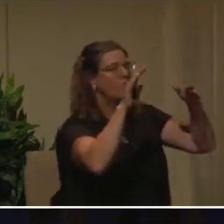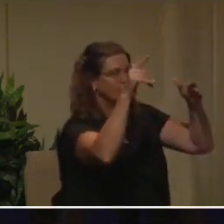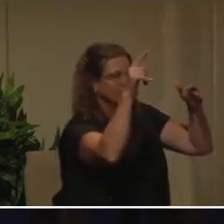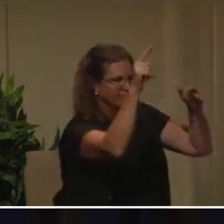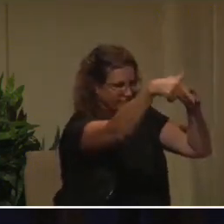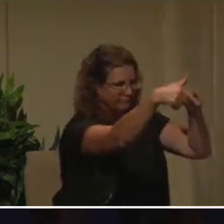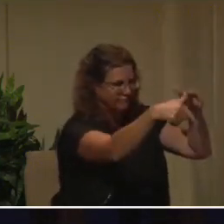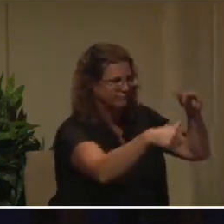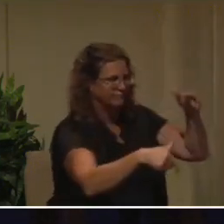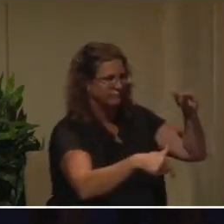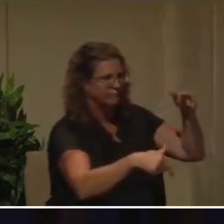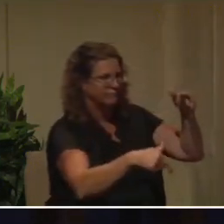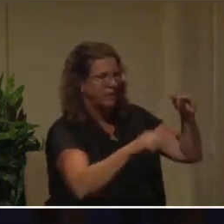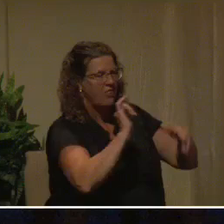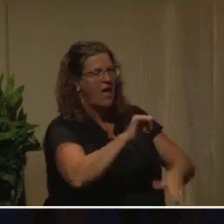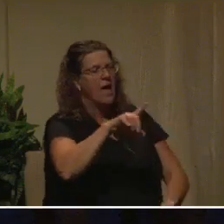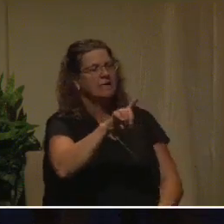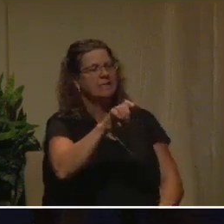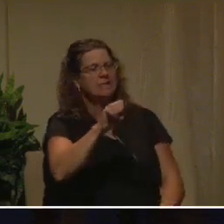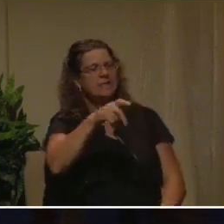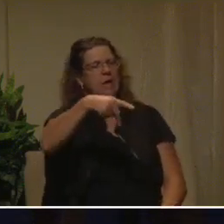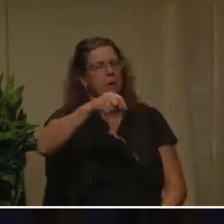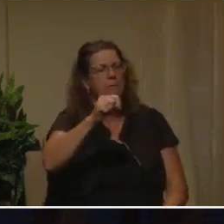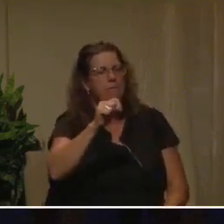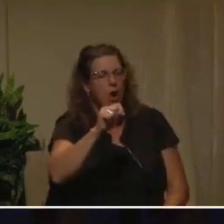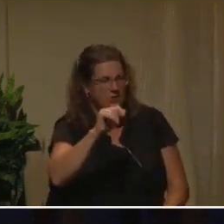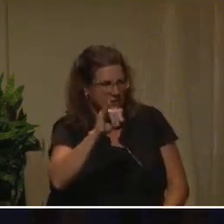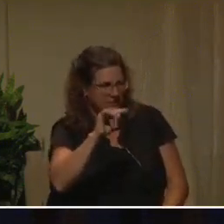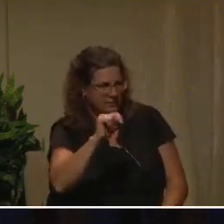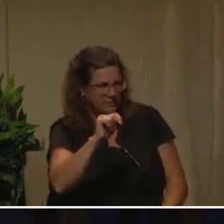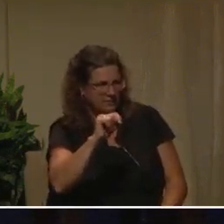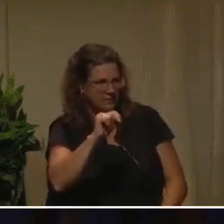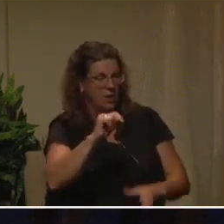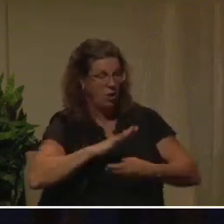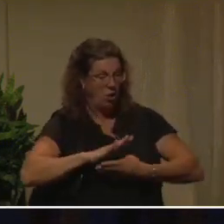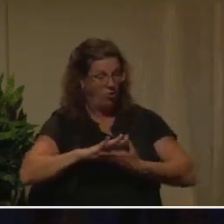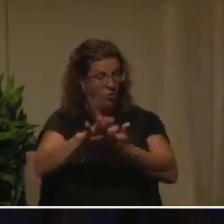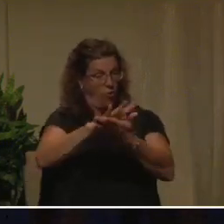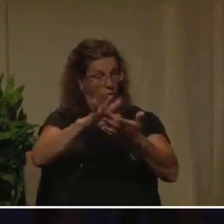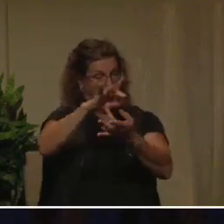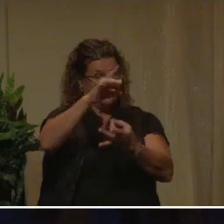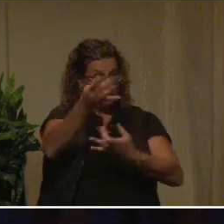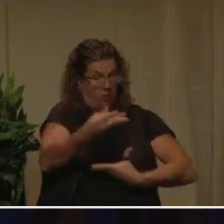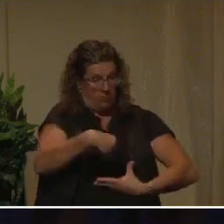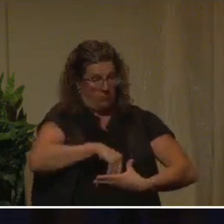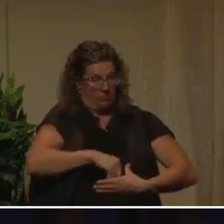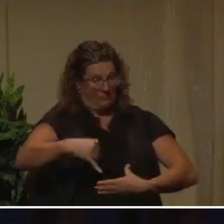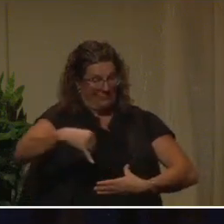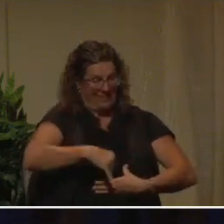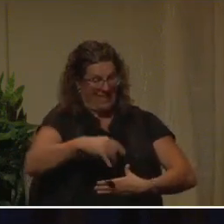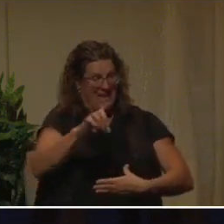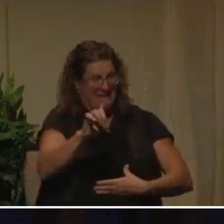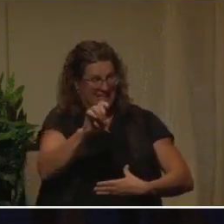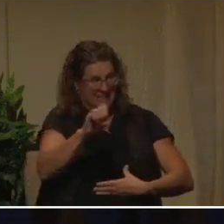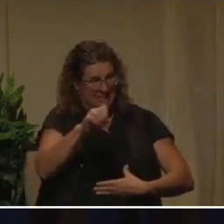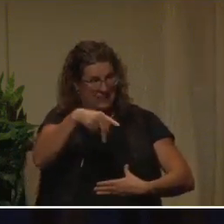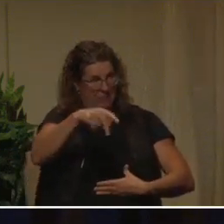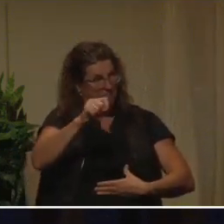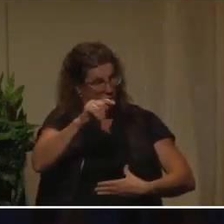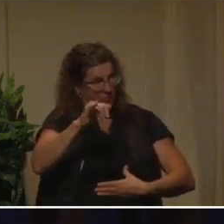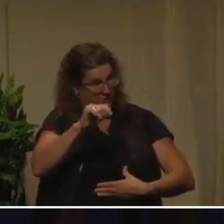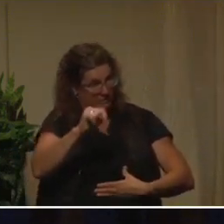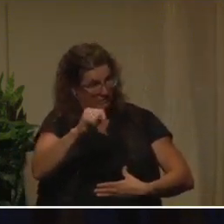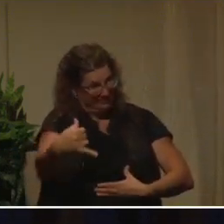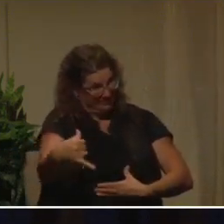as a guarantee. So in this life, we have the Holy Spirit who's in there saying to you and to me, you are a child of God and